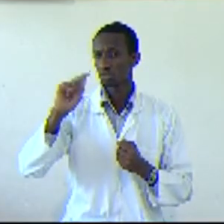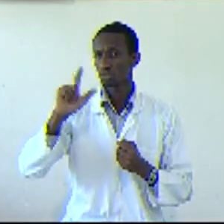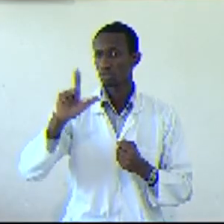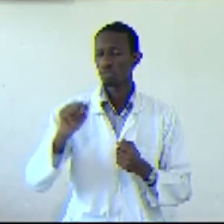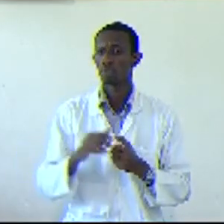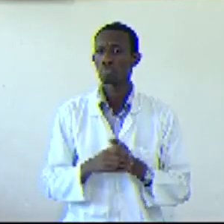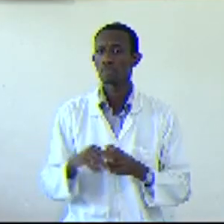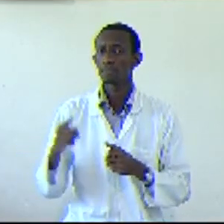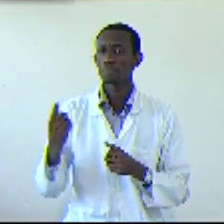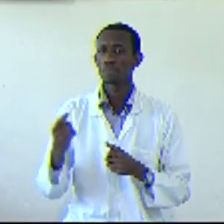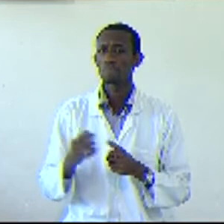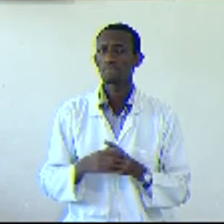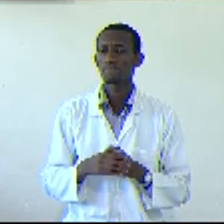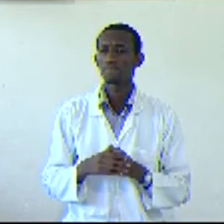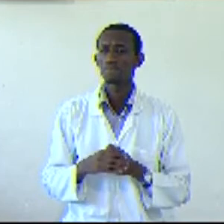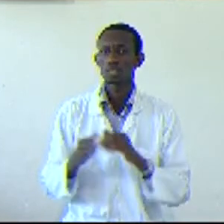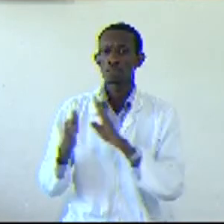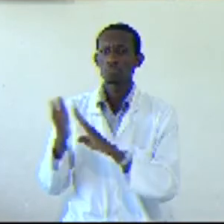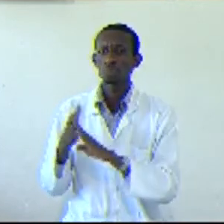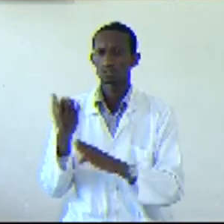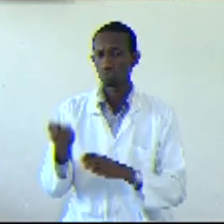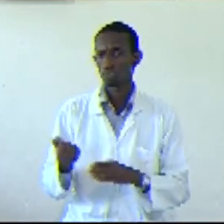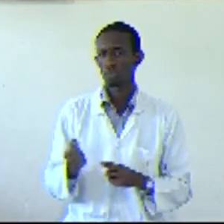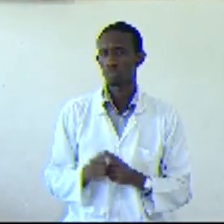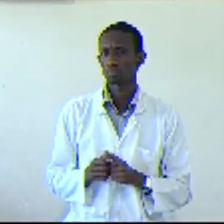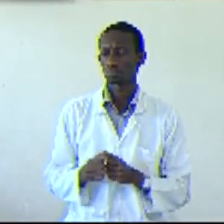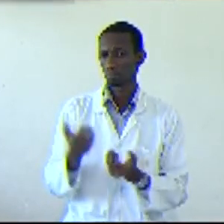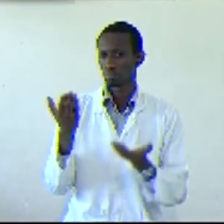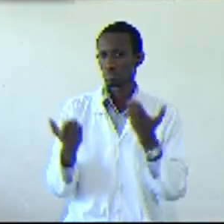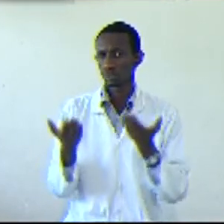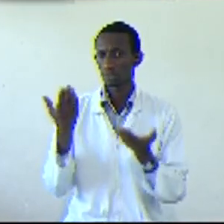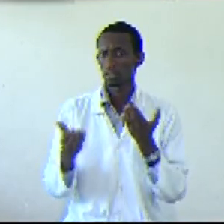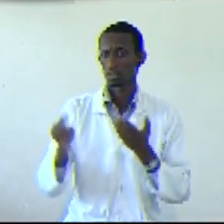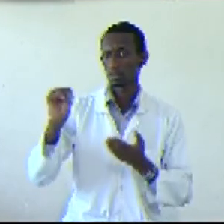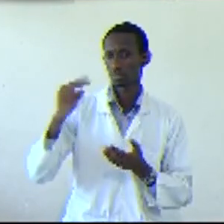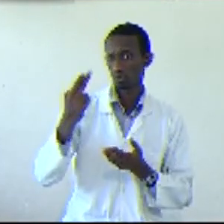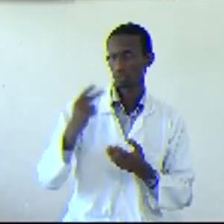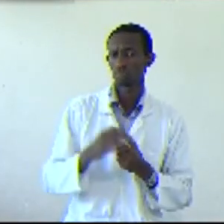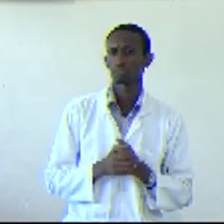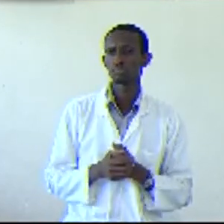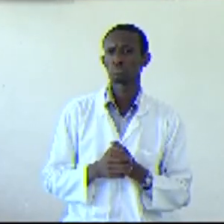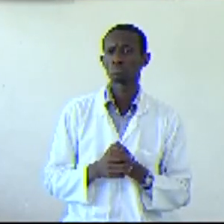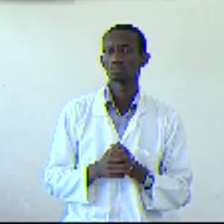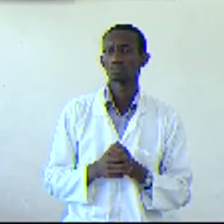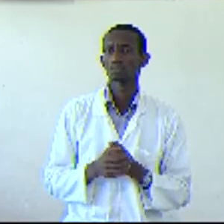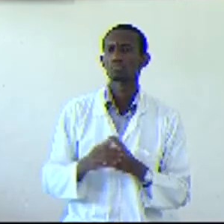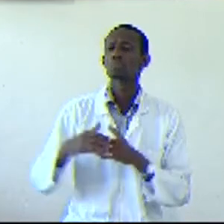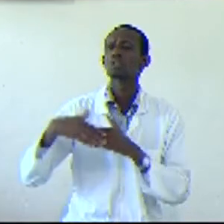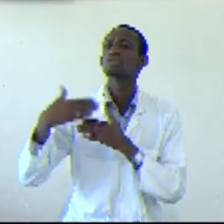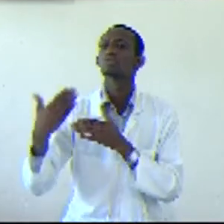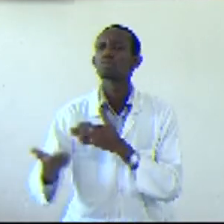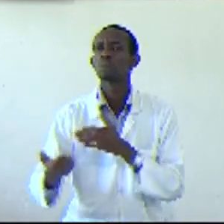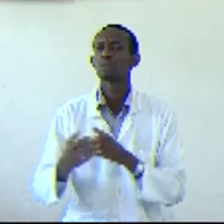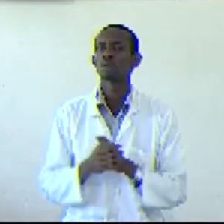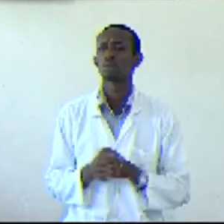of 2. Then here we have mass M2. And this time, after the collision, it will now